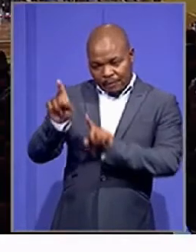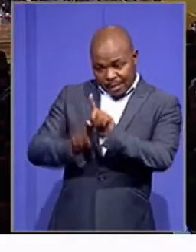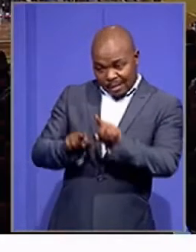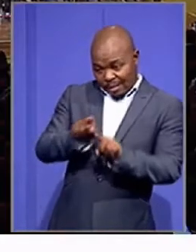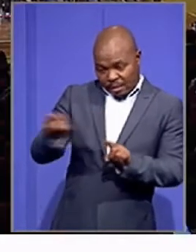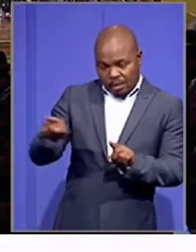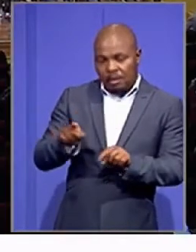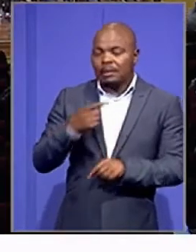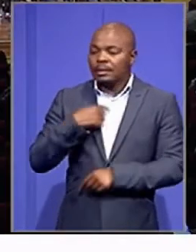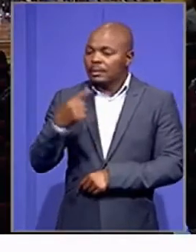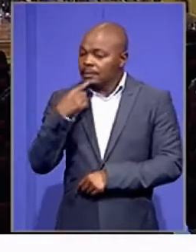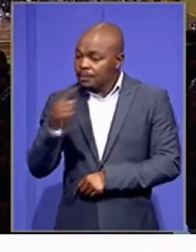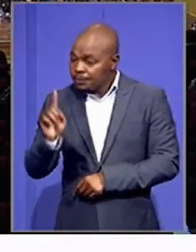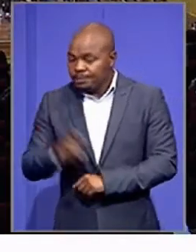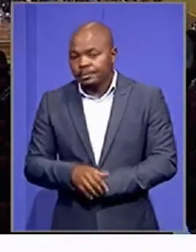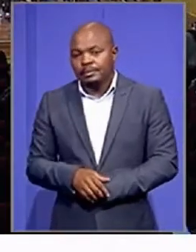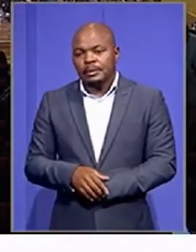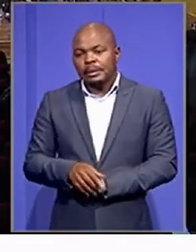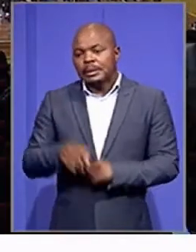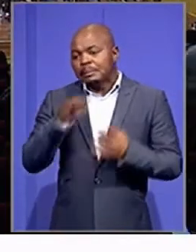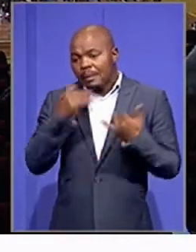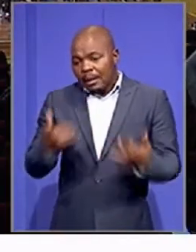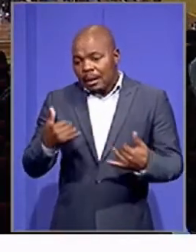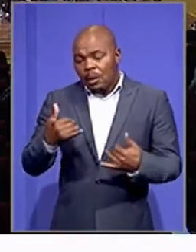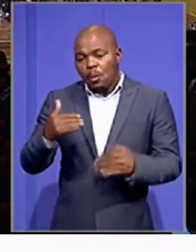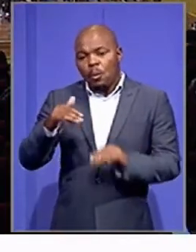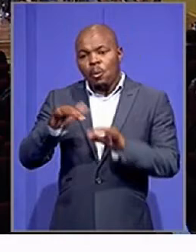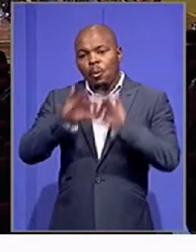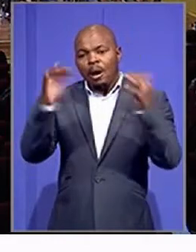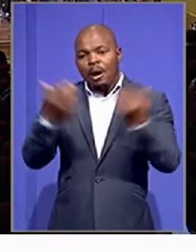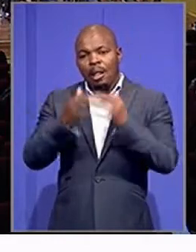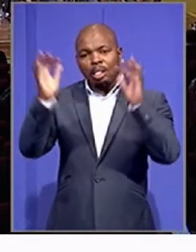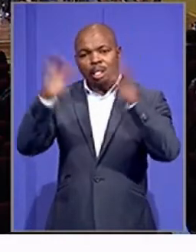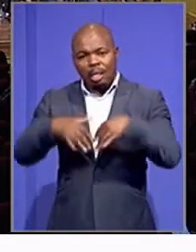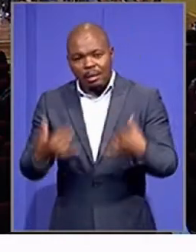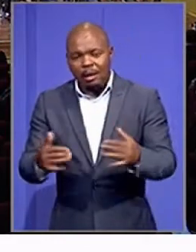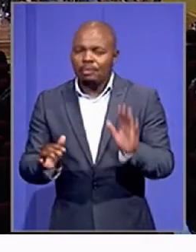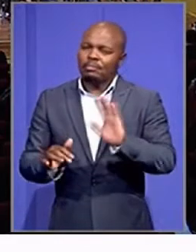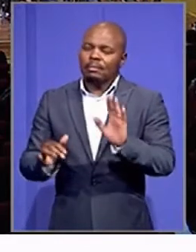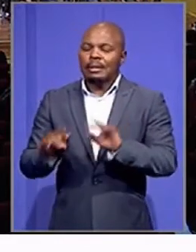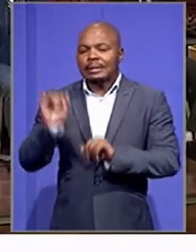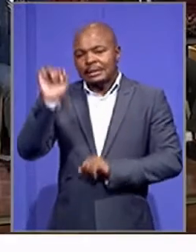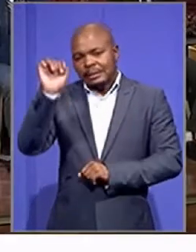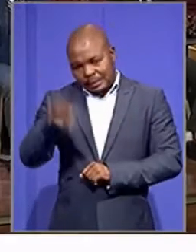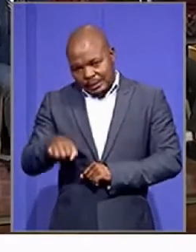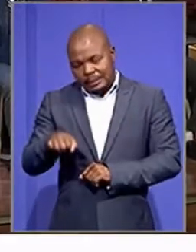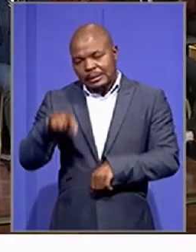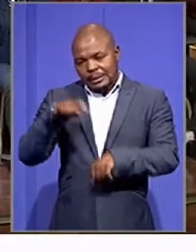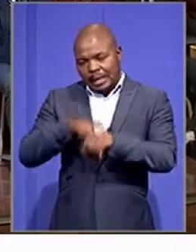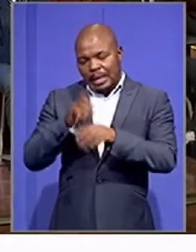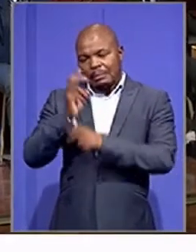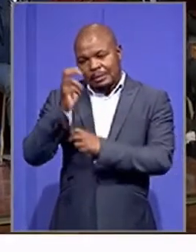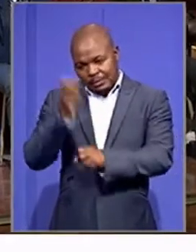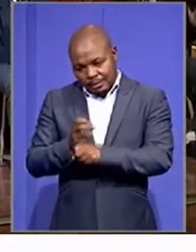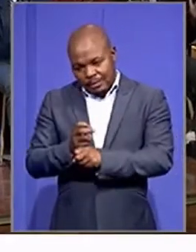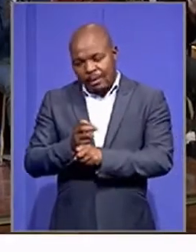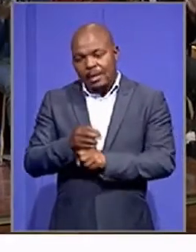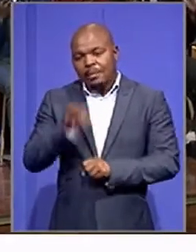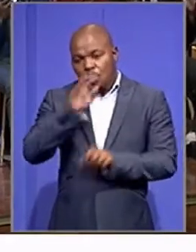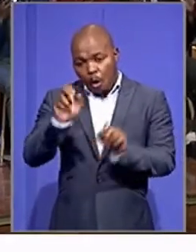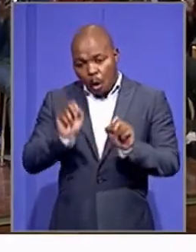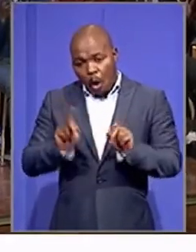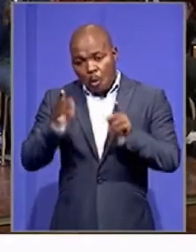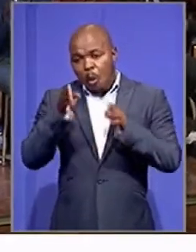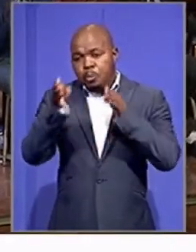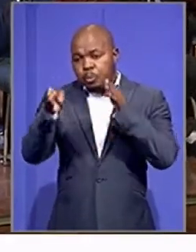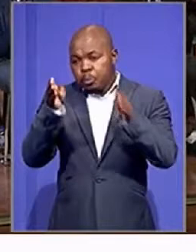year. We are saying to them, this is not the end of the world. It is just that difficult phase of their lives. They must use all opportunities